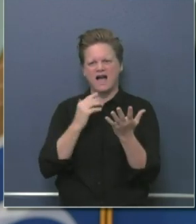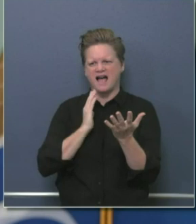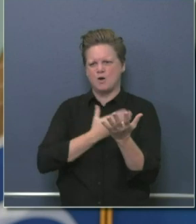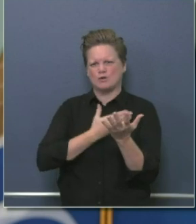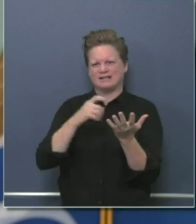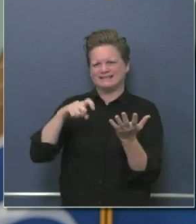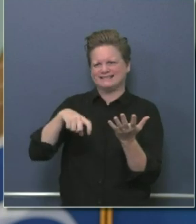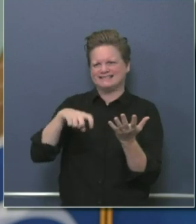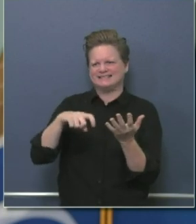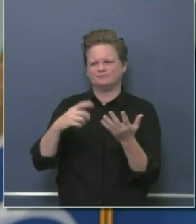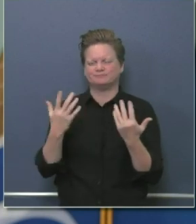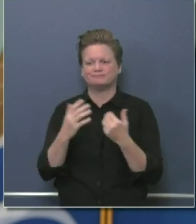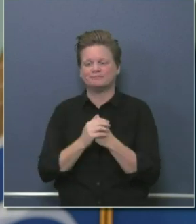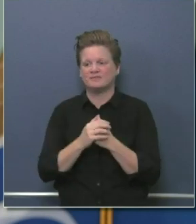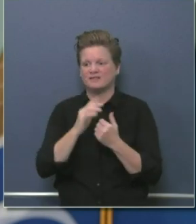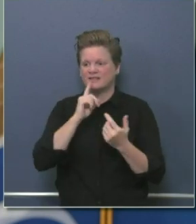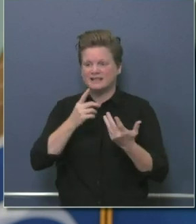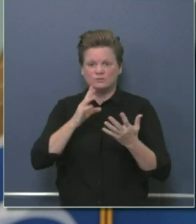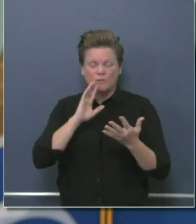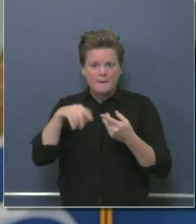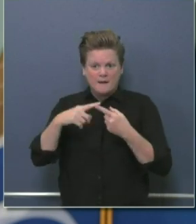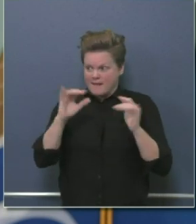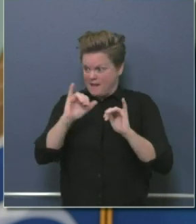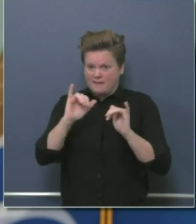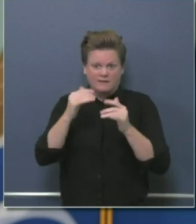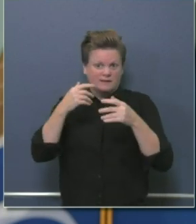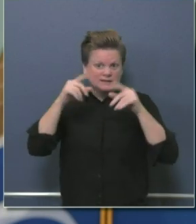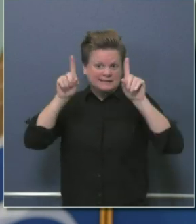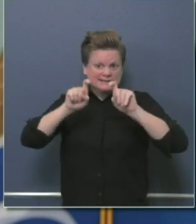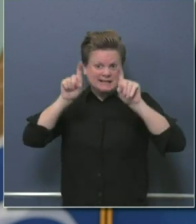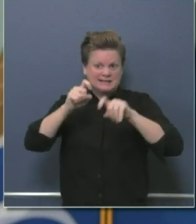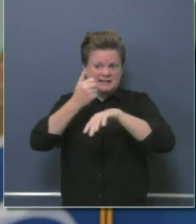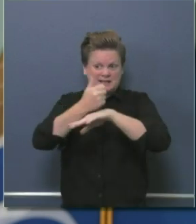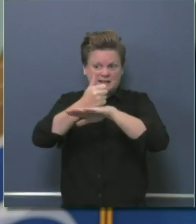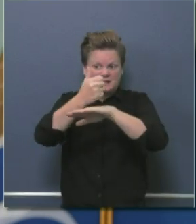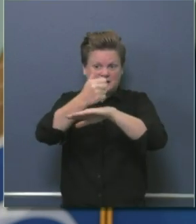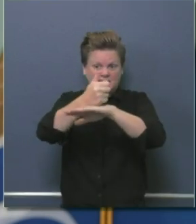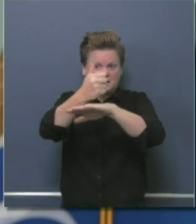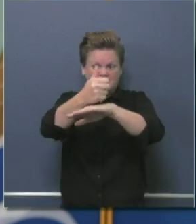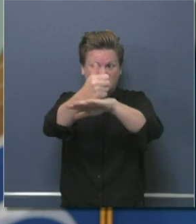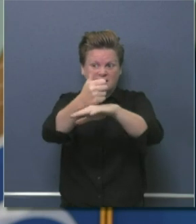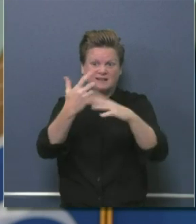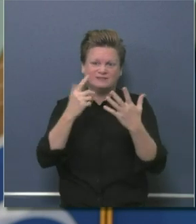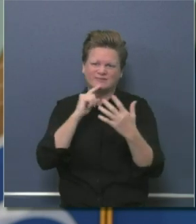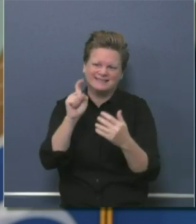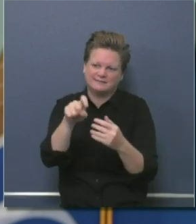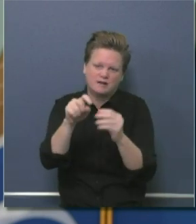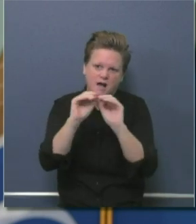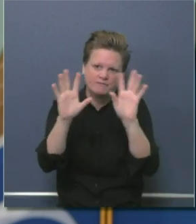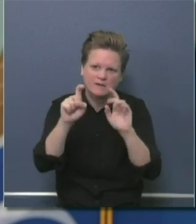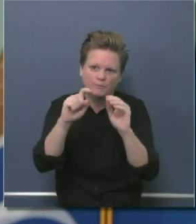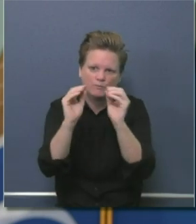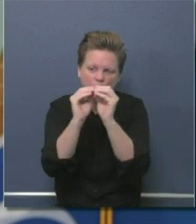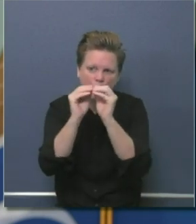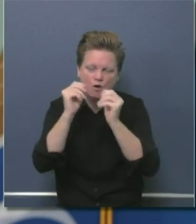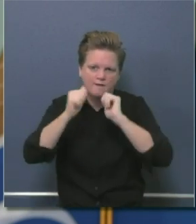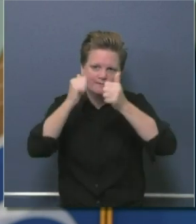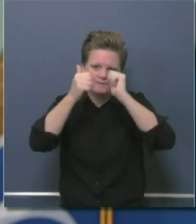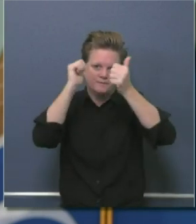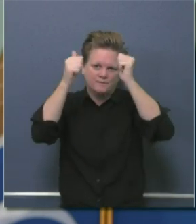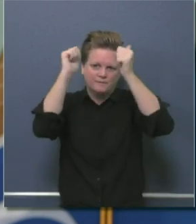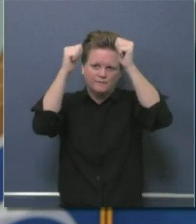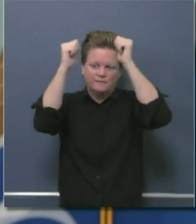others. I can continue to go on and on and on and on, except to say we think this PAC has been a good one, a successful